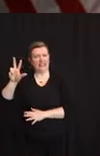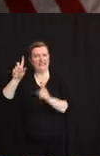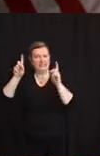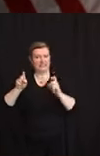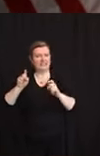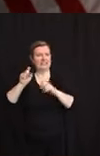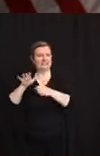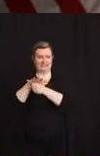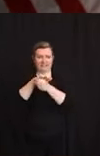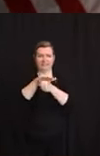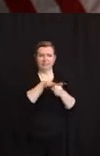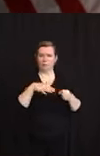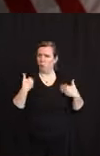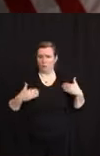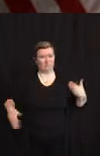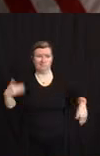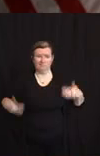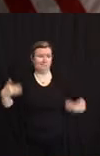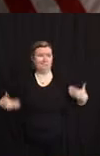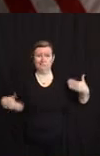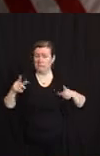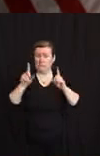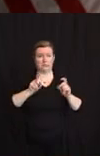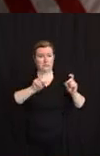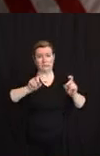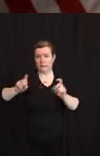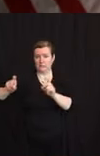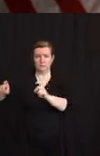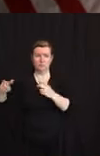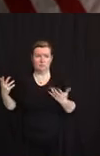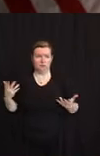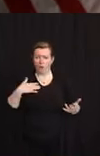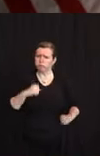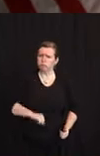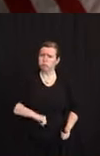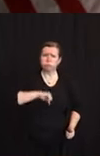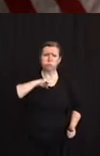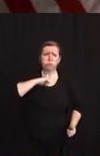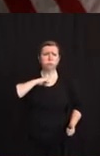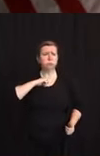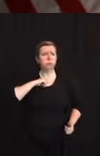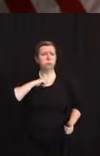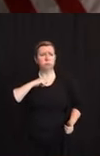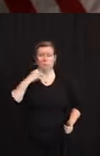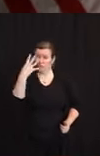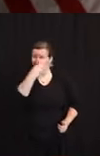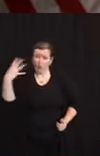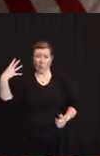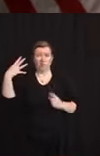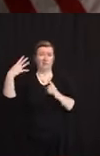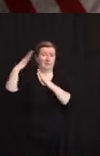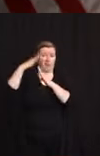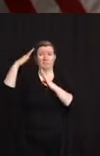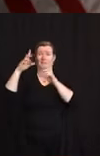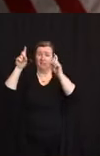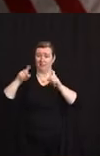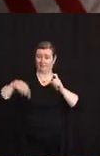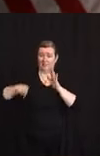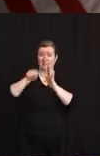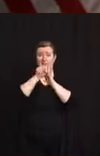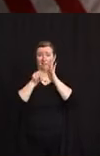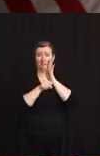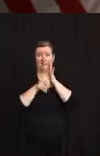And I'm incredibly proud of that progress. And again, we're the 4th highest tested state in America, but it's not remotely where we all think it needs